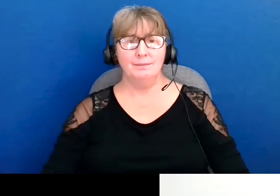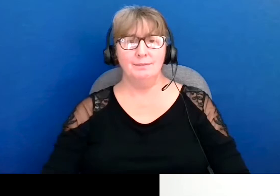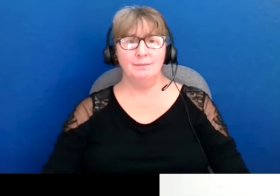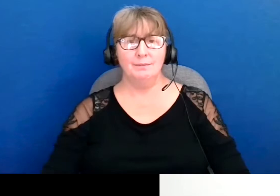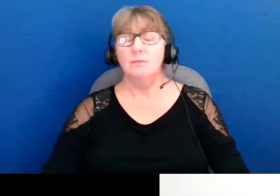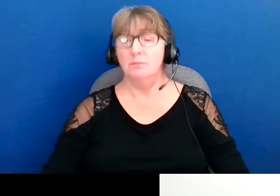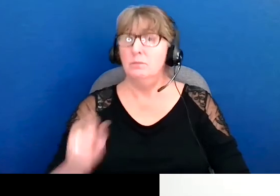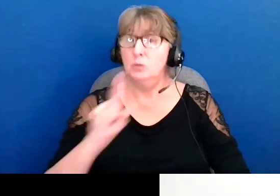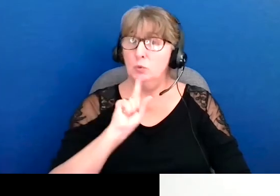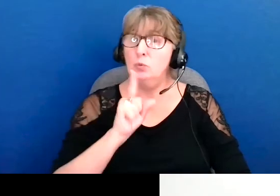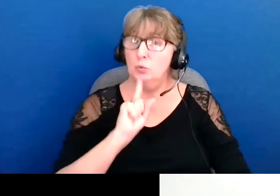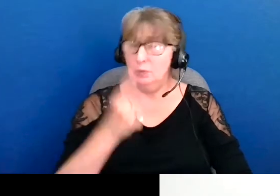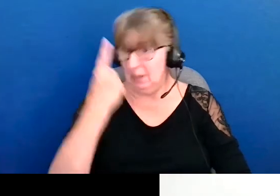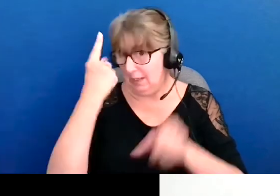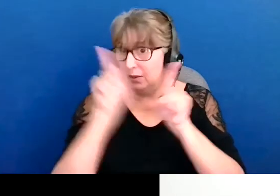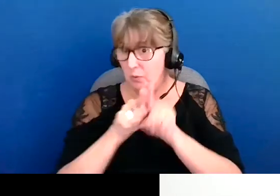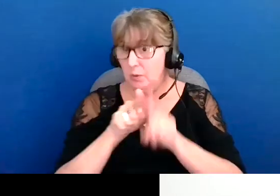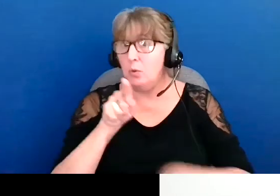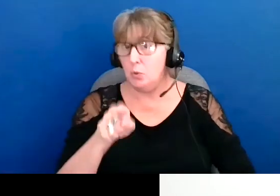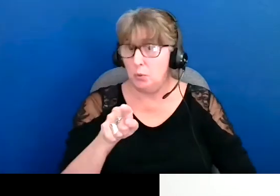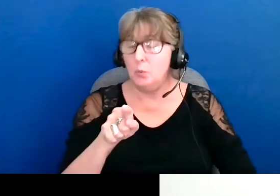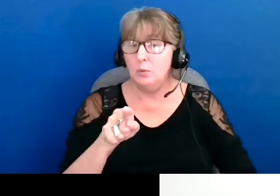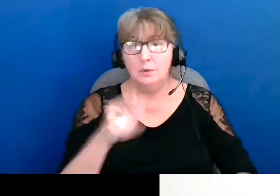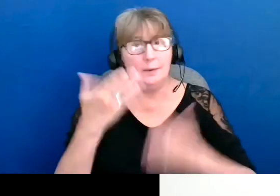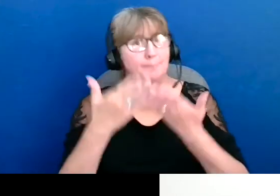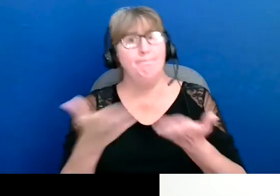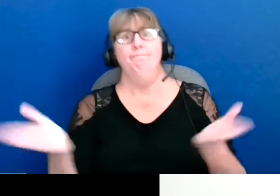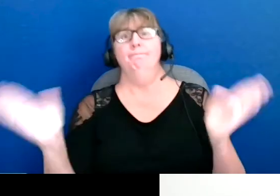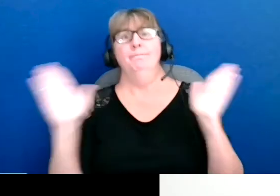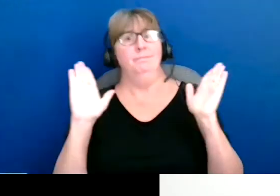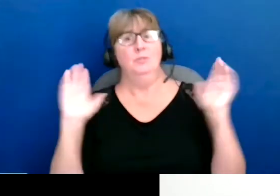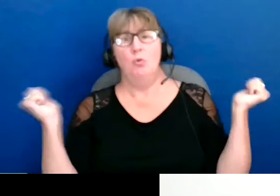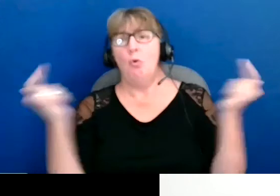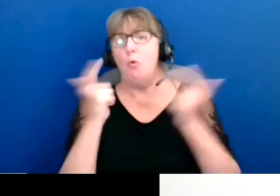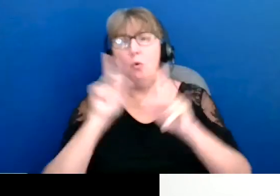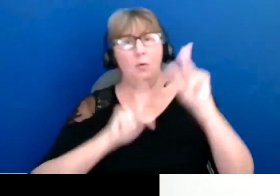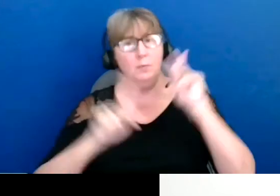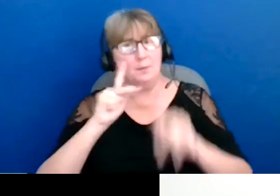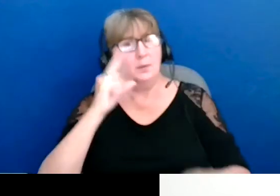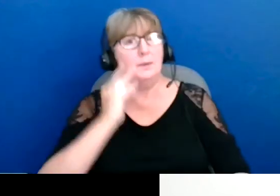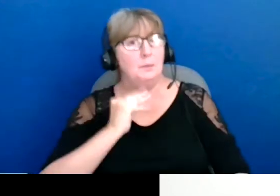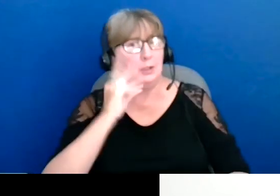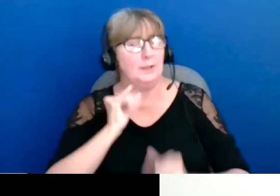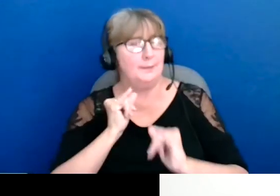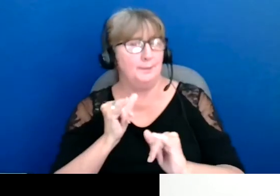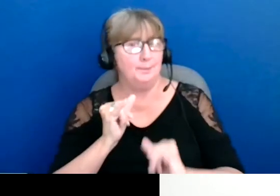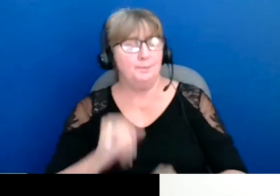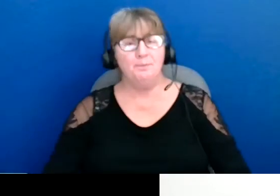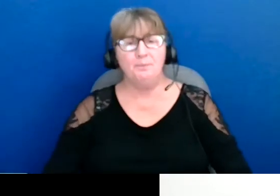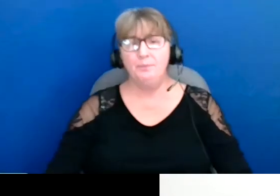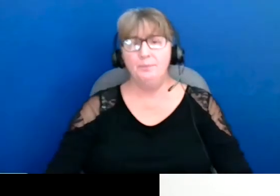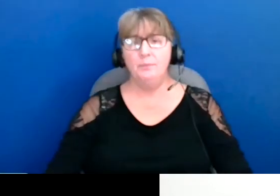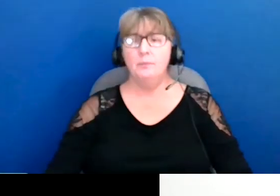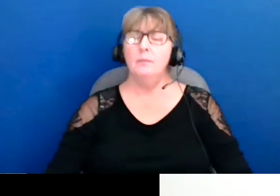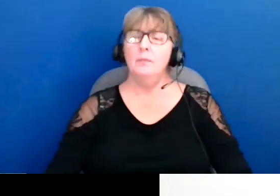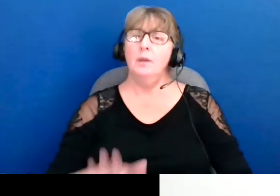Definitely. I totally agree with you that it's a universal human experience. Going back to your time